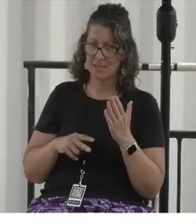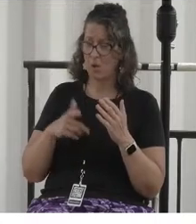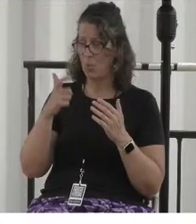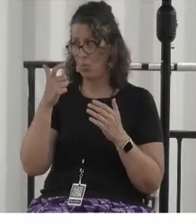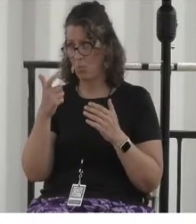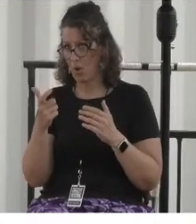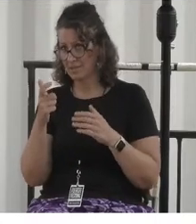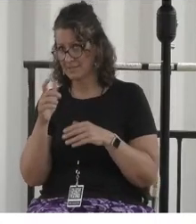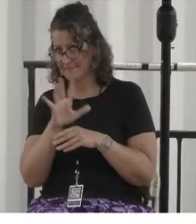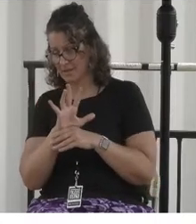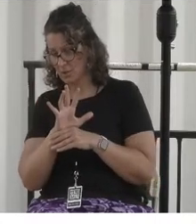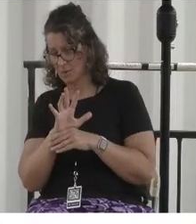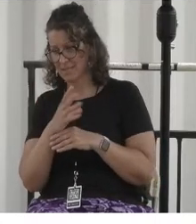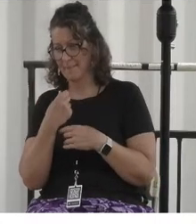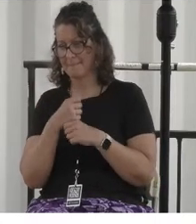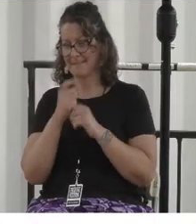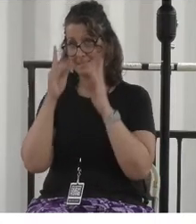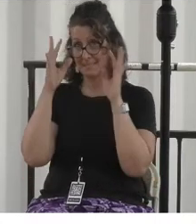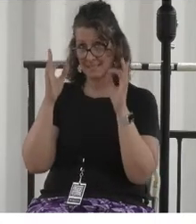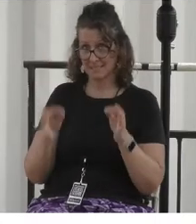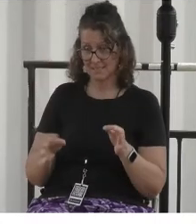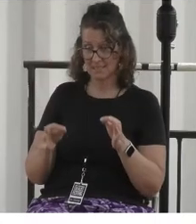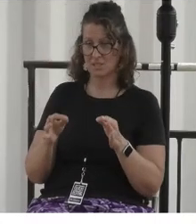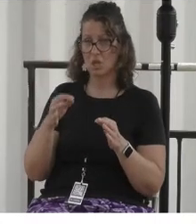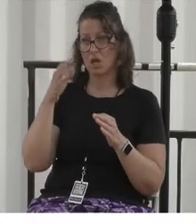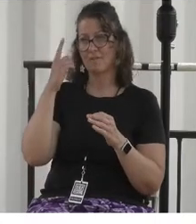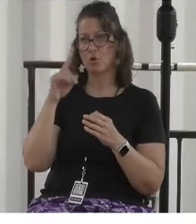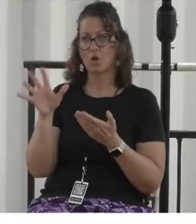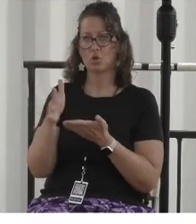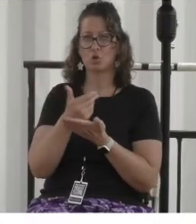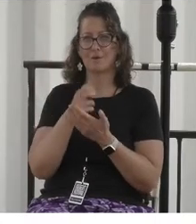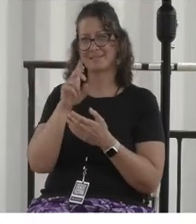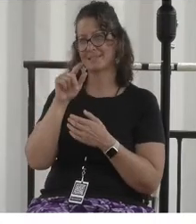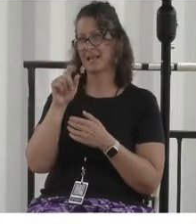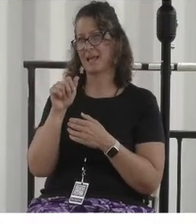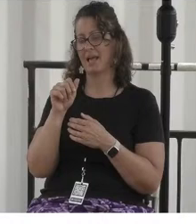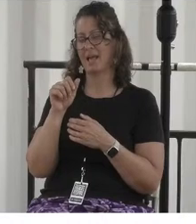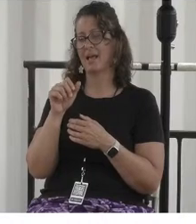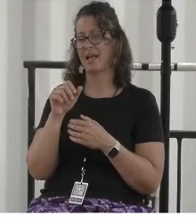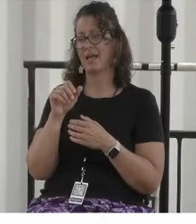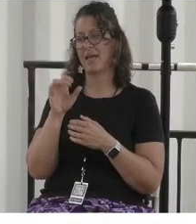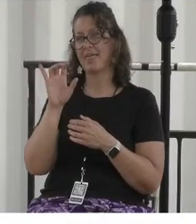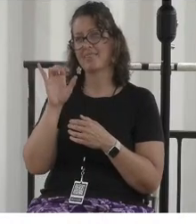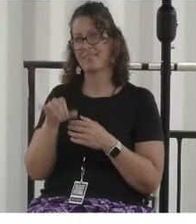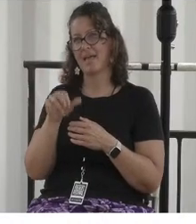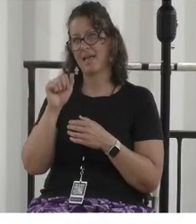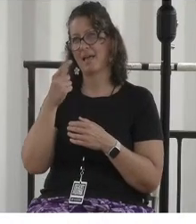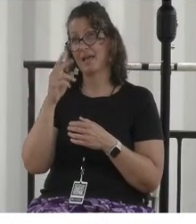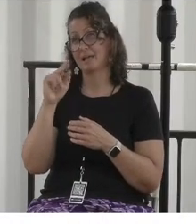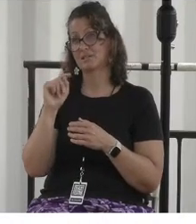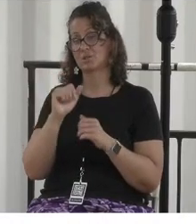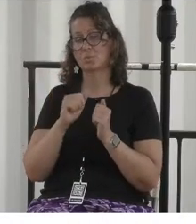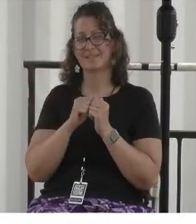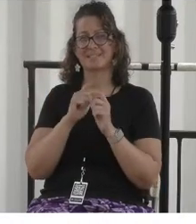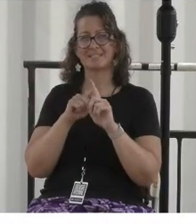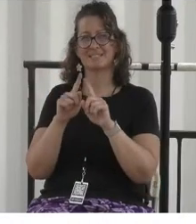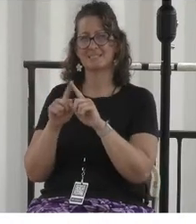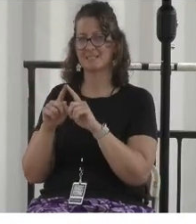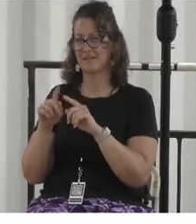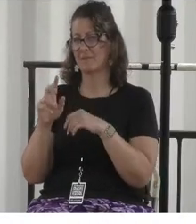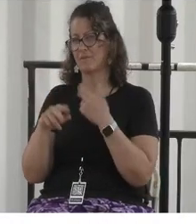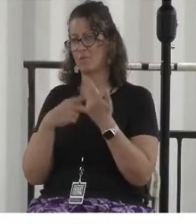watches videos, and makes decisions to curate data. And that agent, with all those different forms, natural